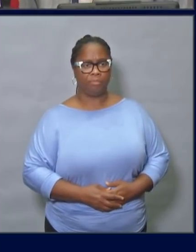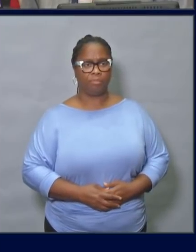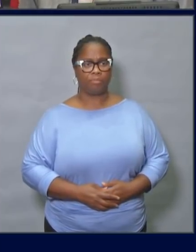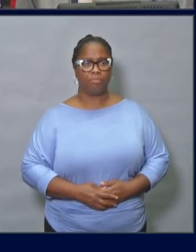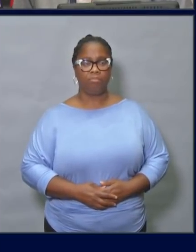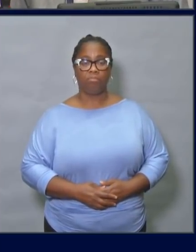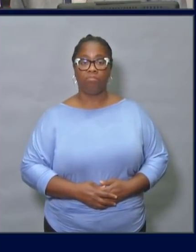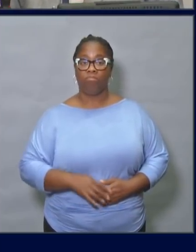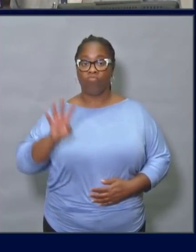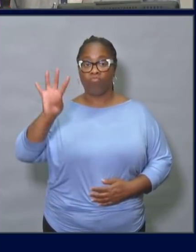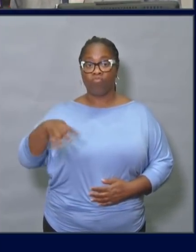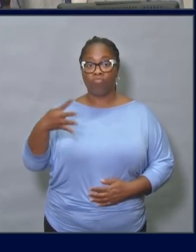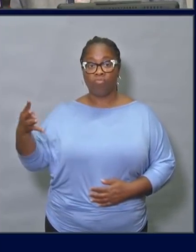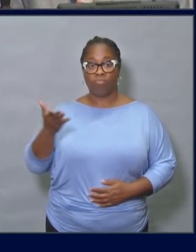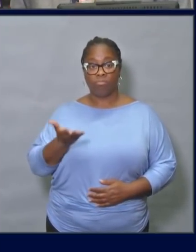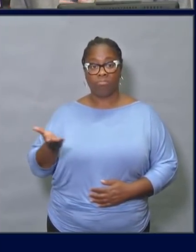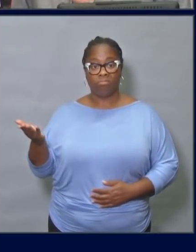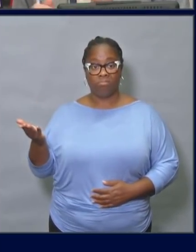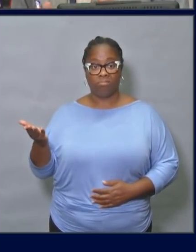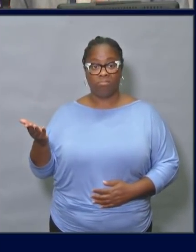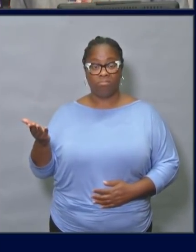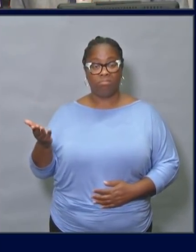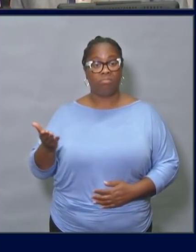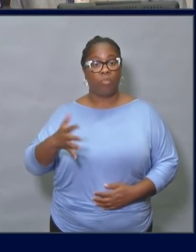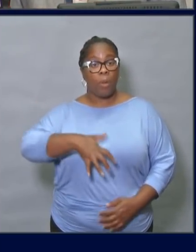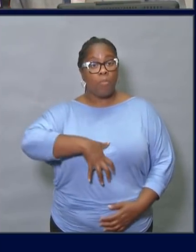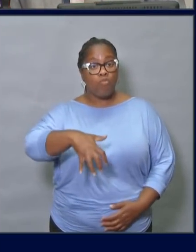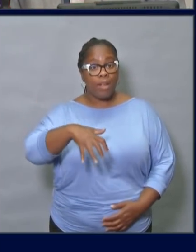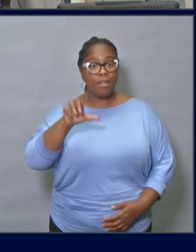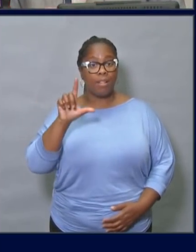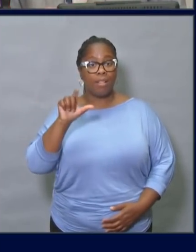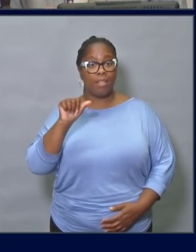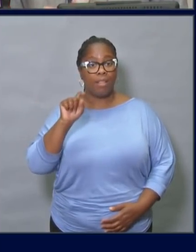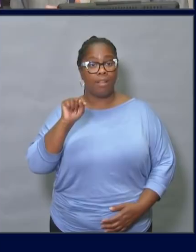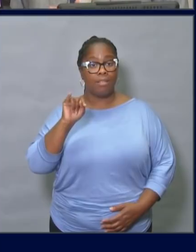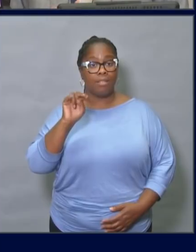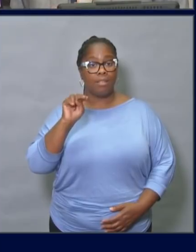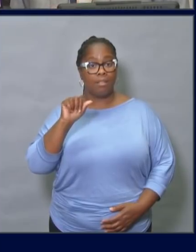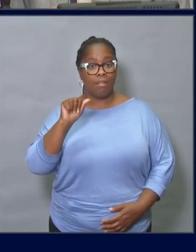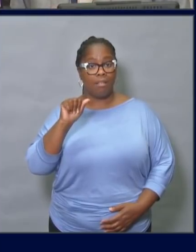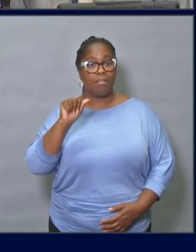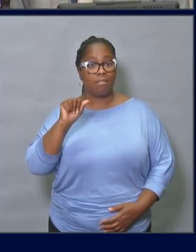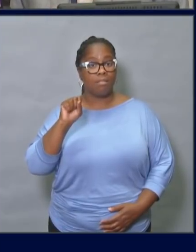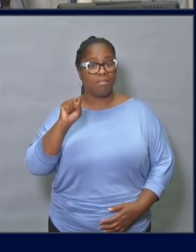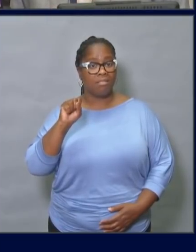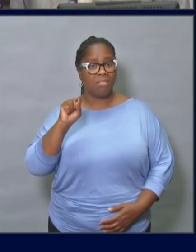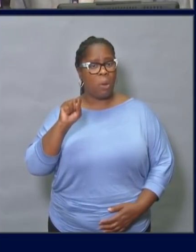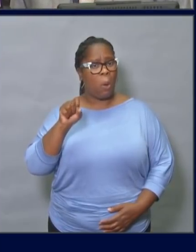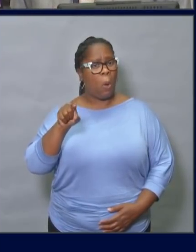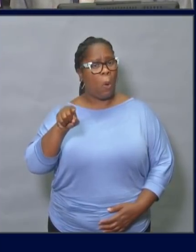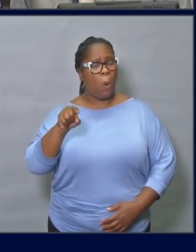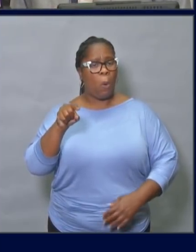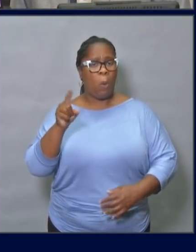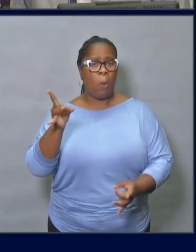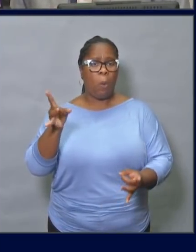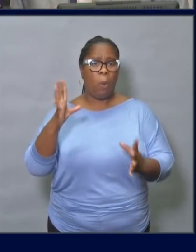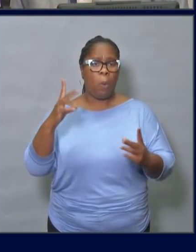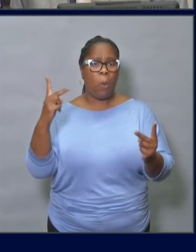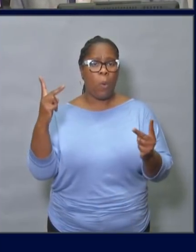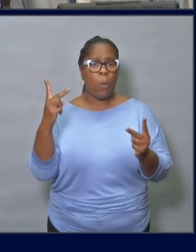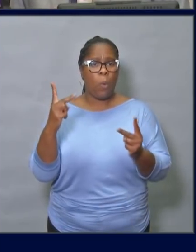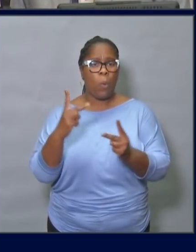As you can see in this slide, pregnant Latino women are far and away the most likely pregnant women to become